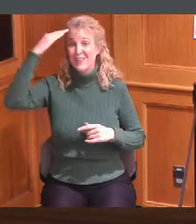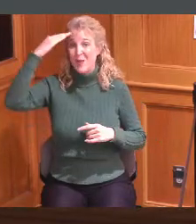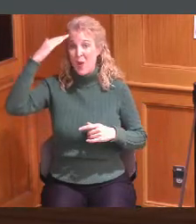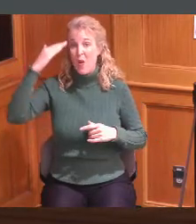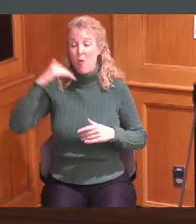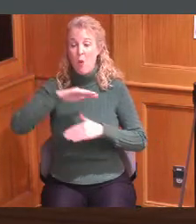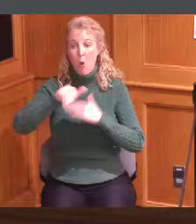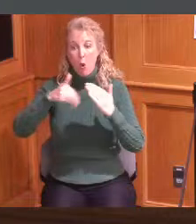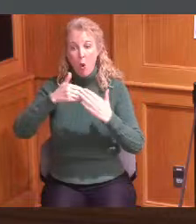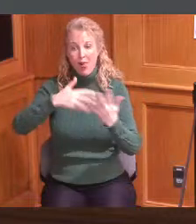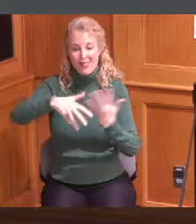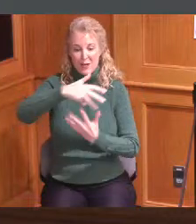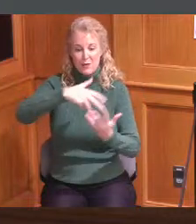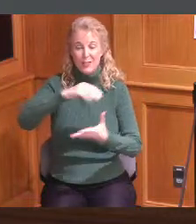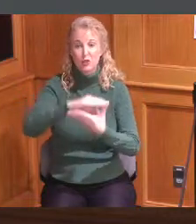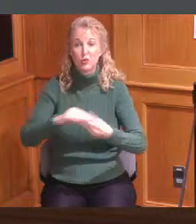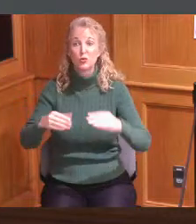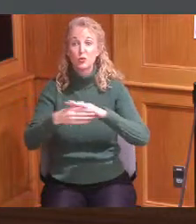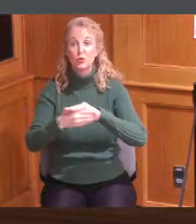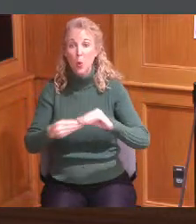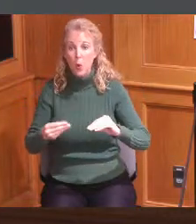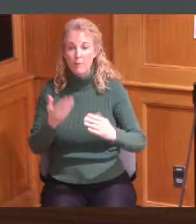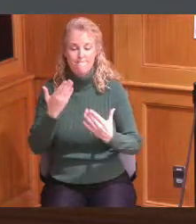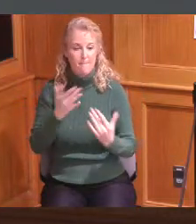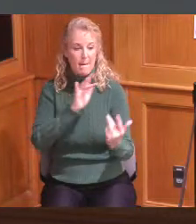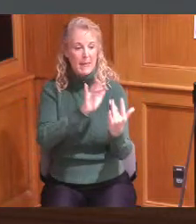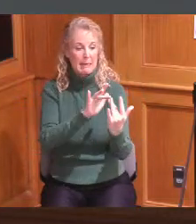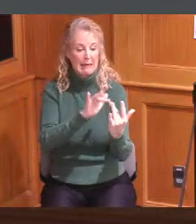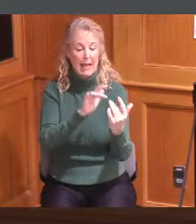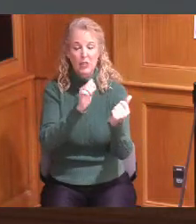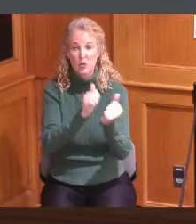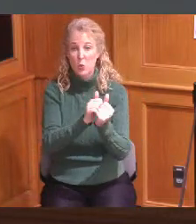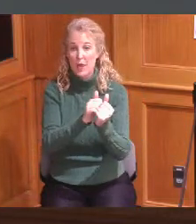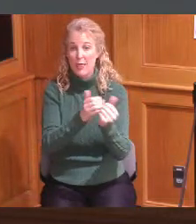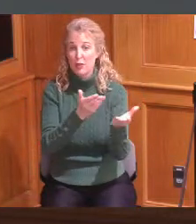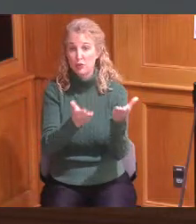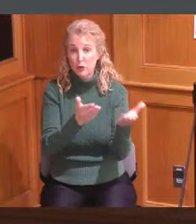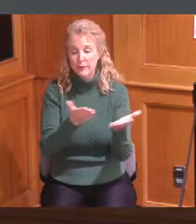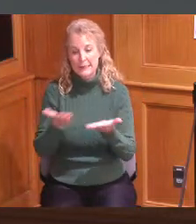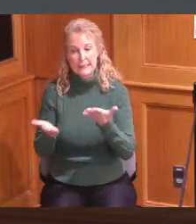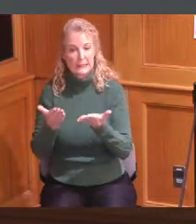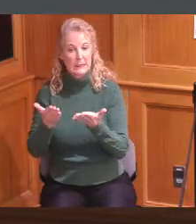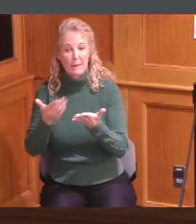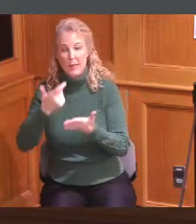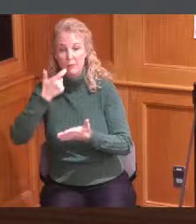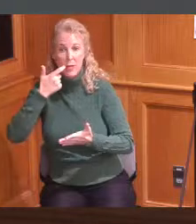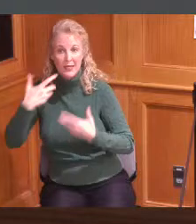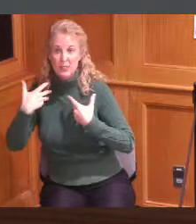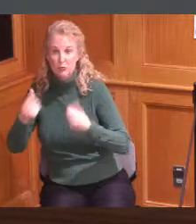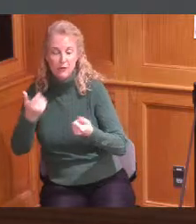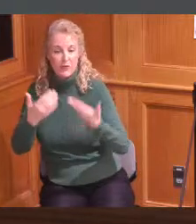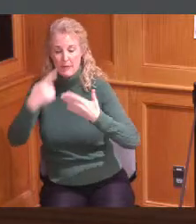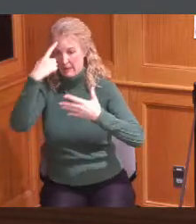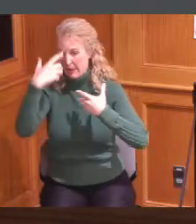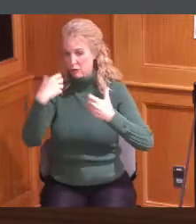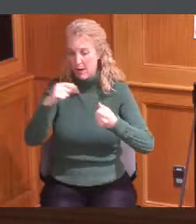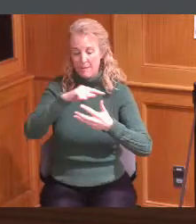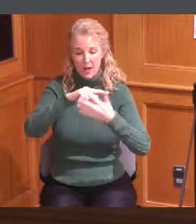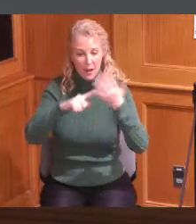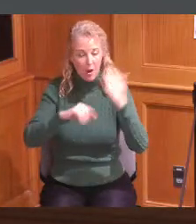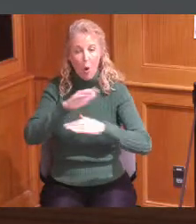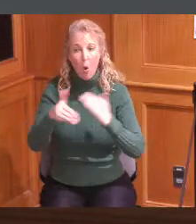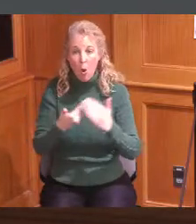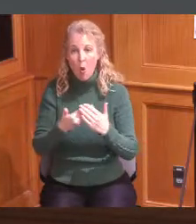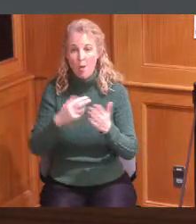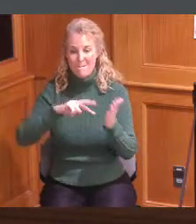these interactions, whether it's connection to homeless services, whether it's substance abuse, whether it's mental health. There's stories with all of them, and it's